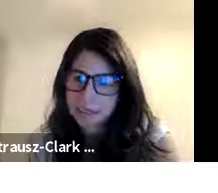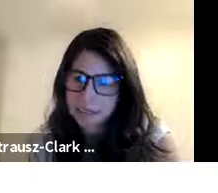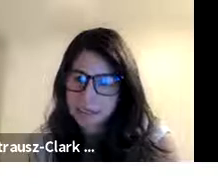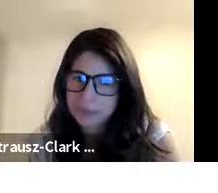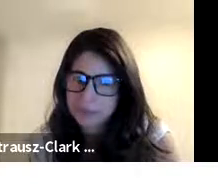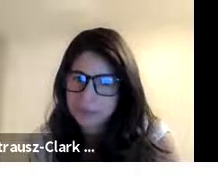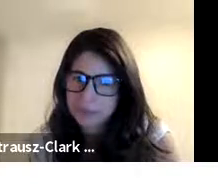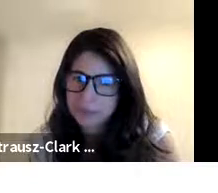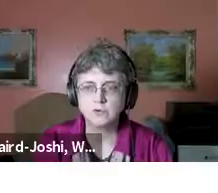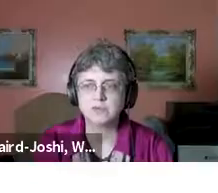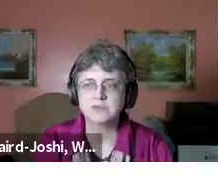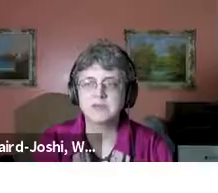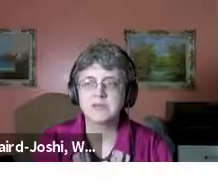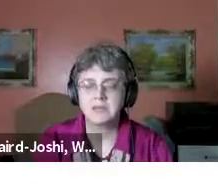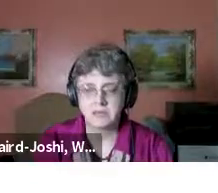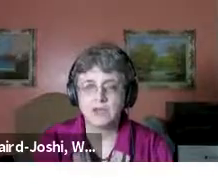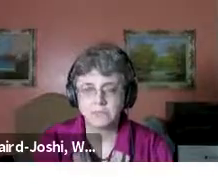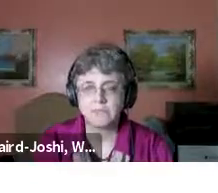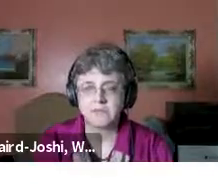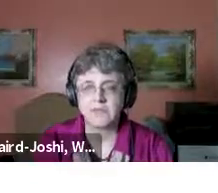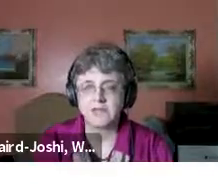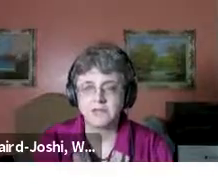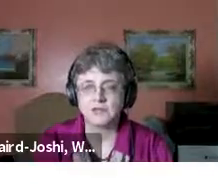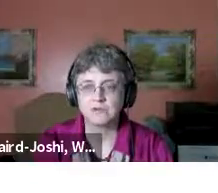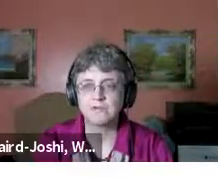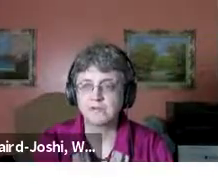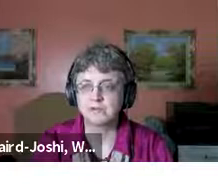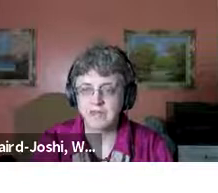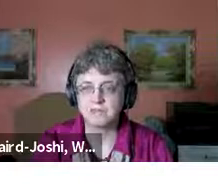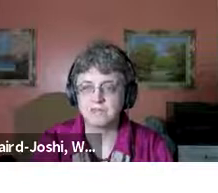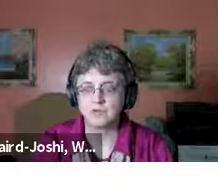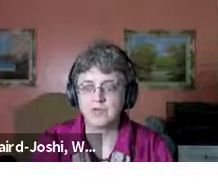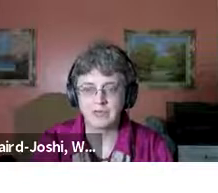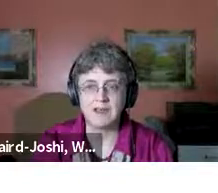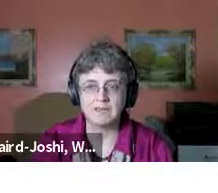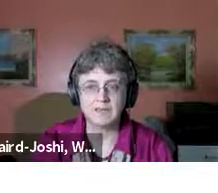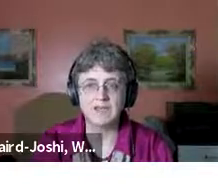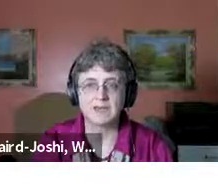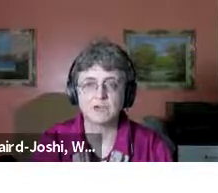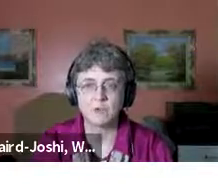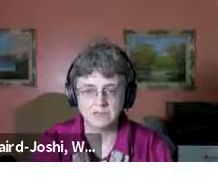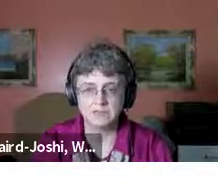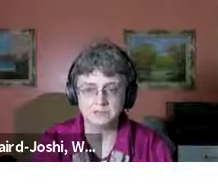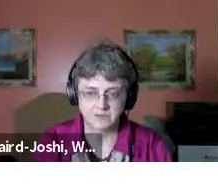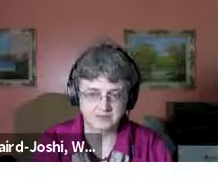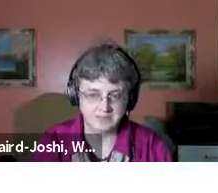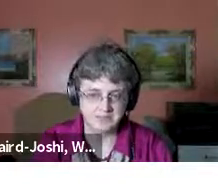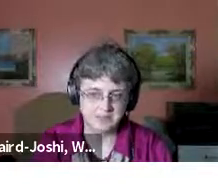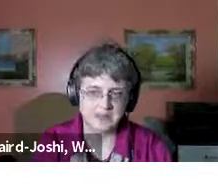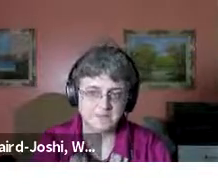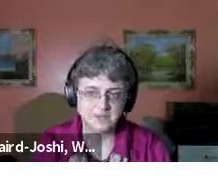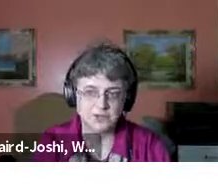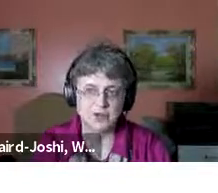need services in the schools to help children feel safe so they can navigate and request those